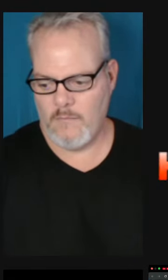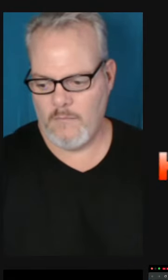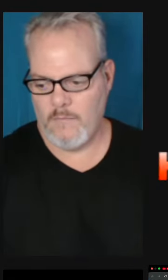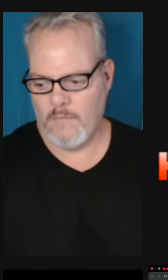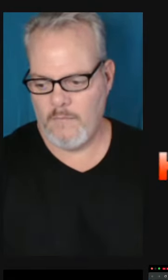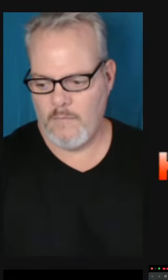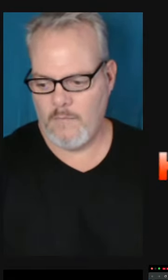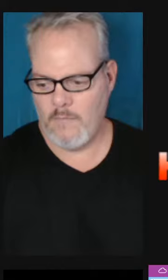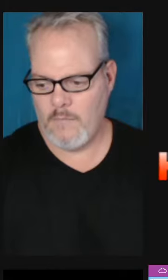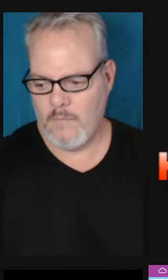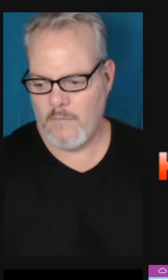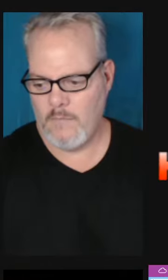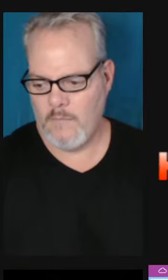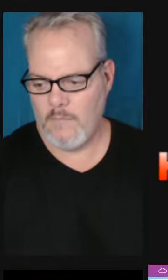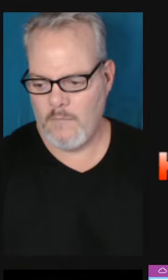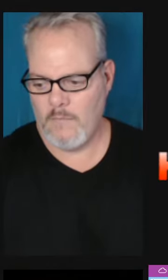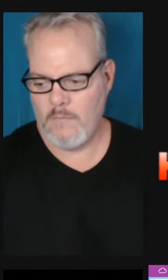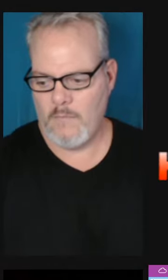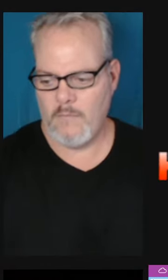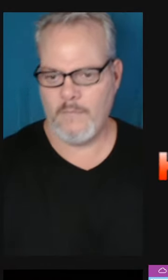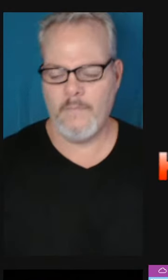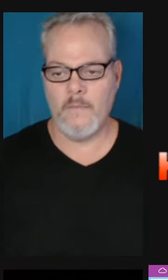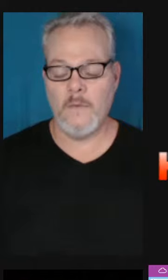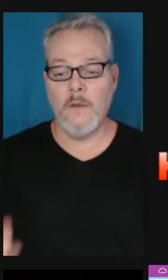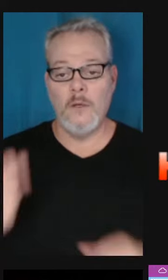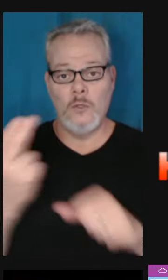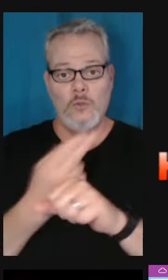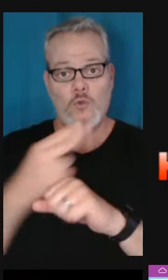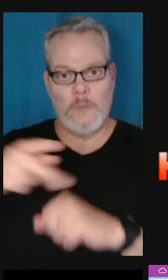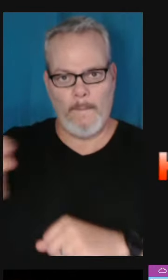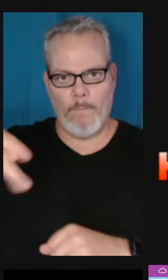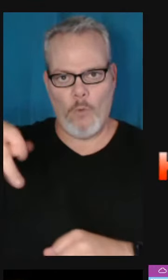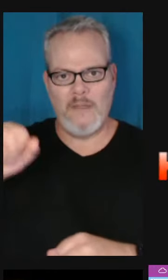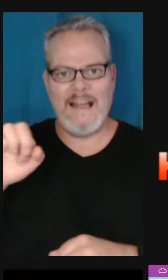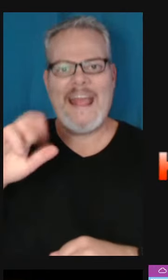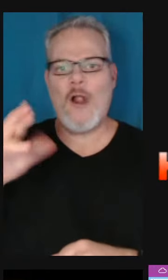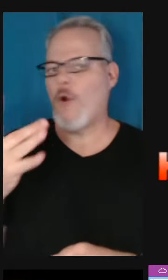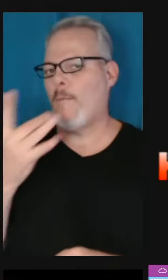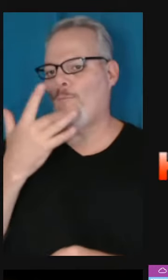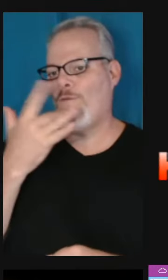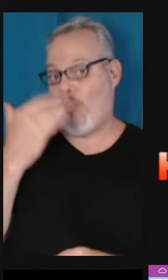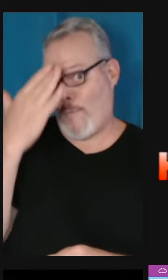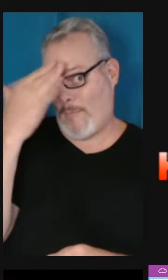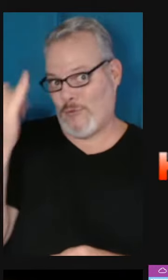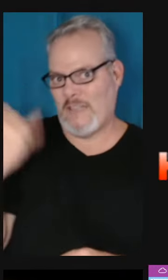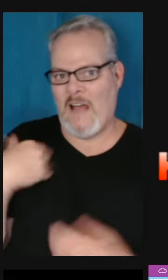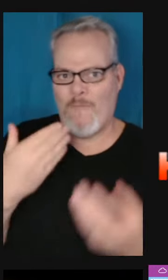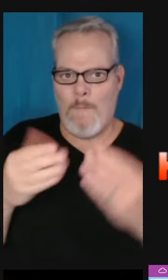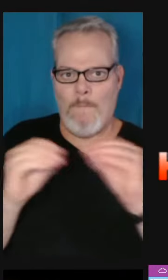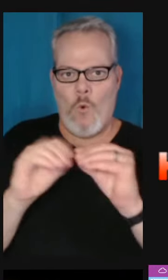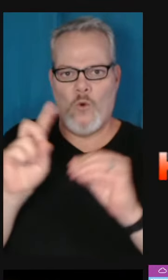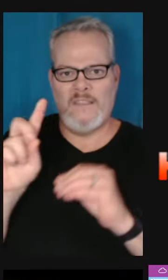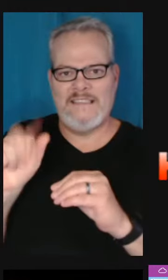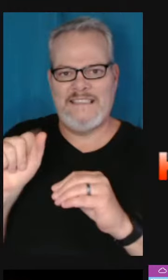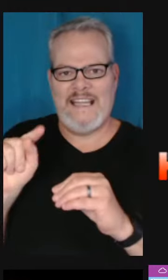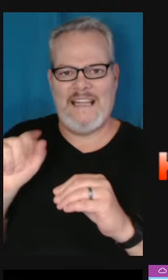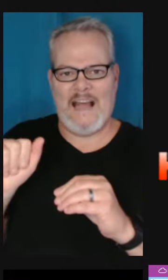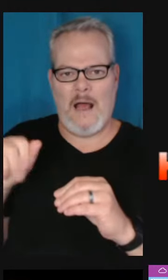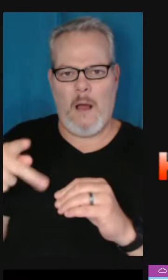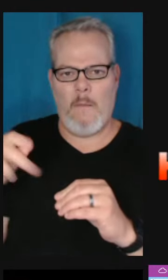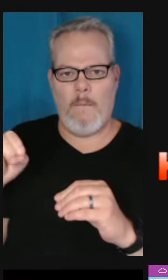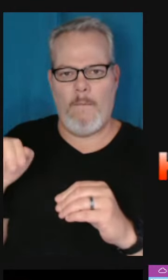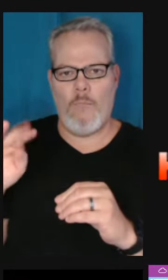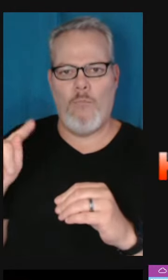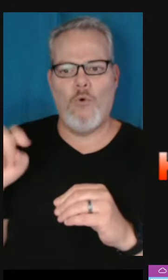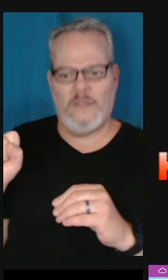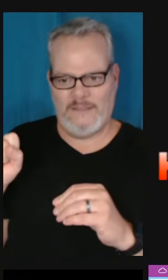Going to the purple air network, which we prefer because of the greater number of data points. You can see here